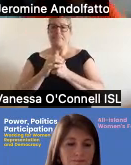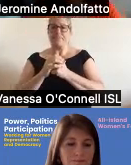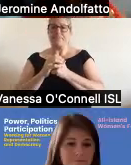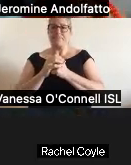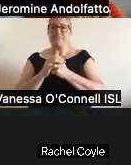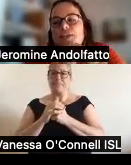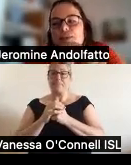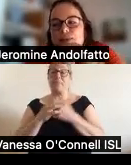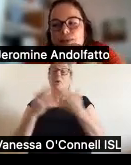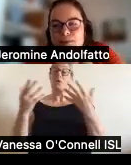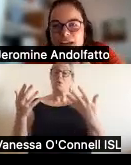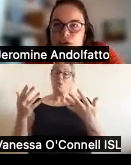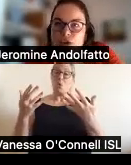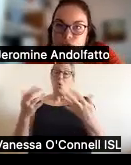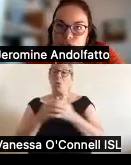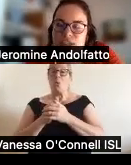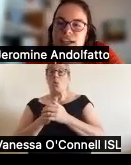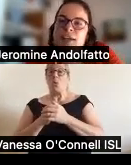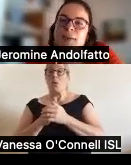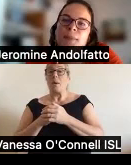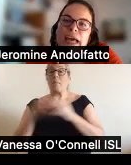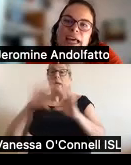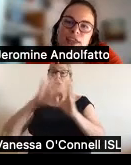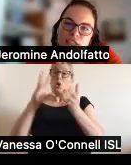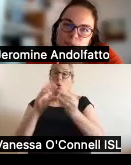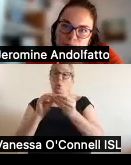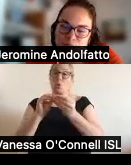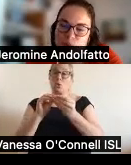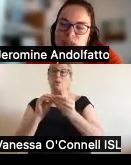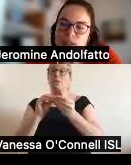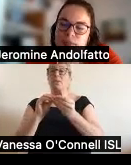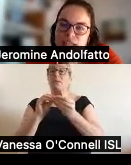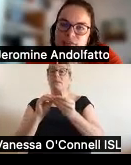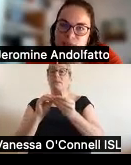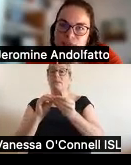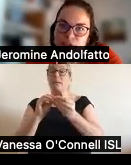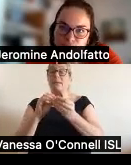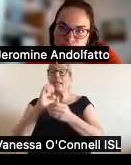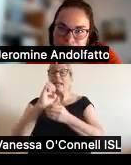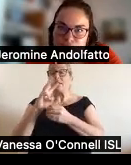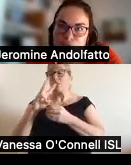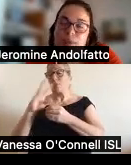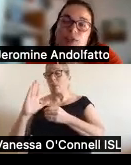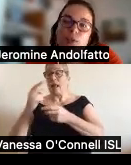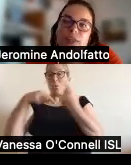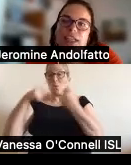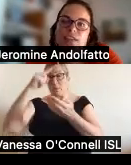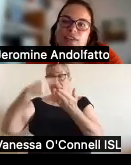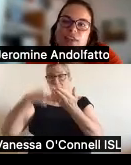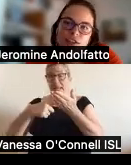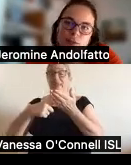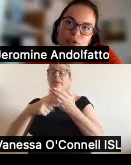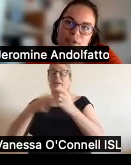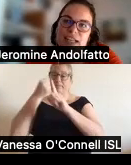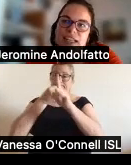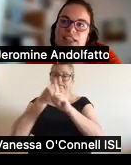So this is me to my conclusion. At the EWL, we believe and we advocate for banning quota because we believe they